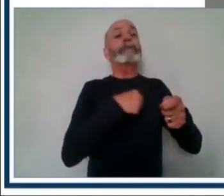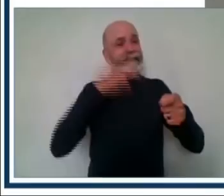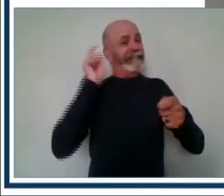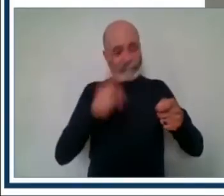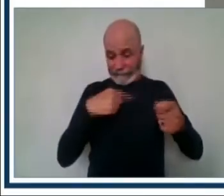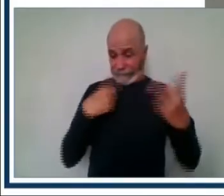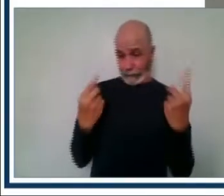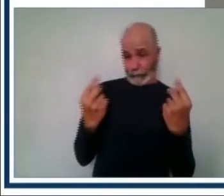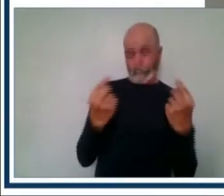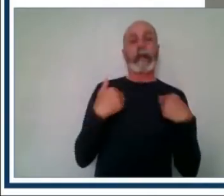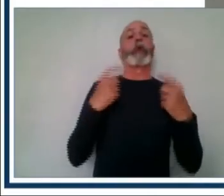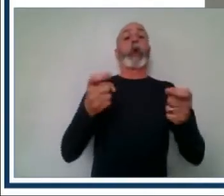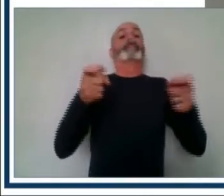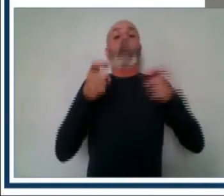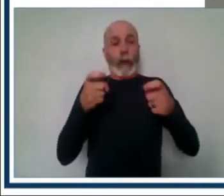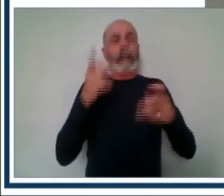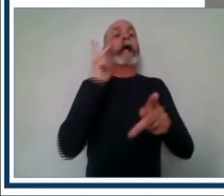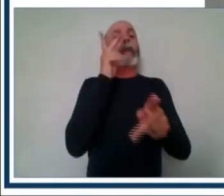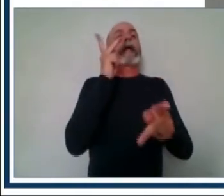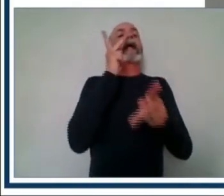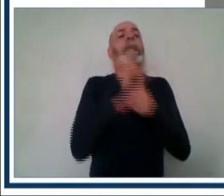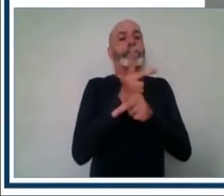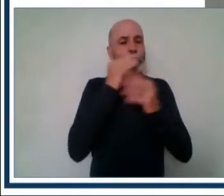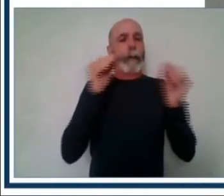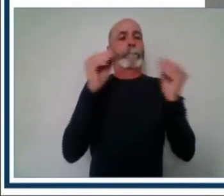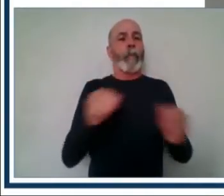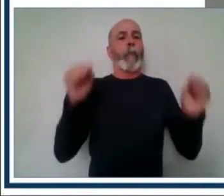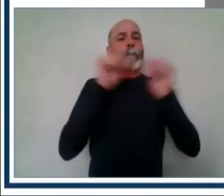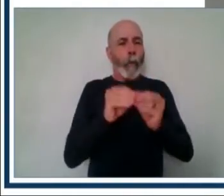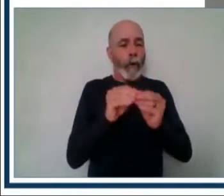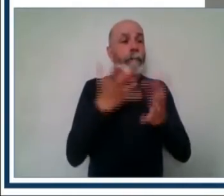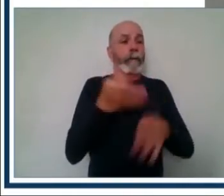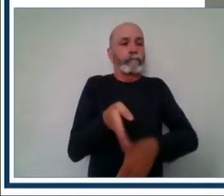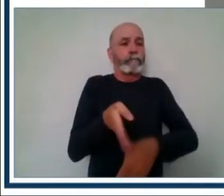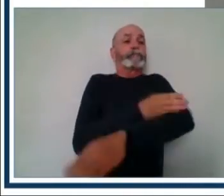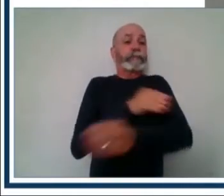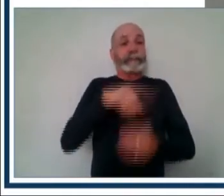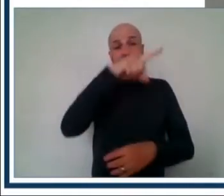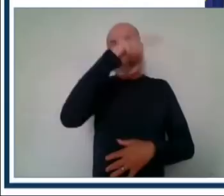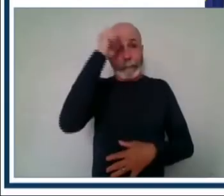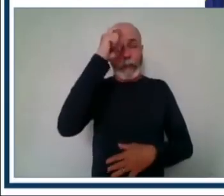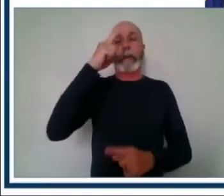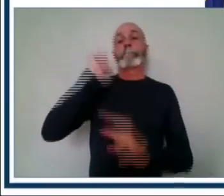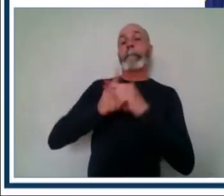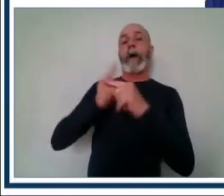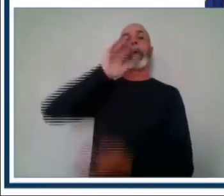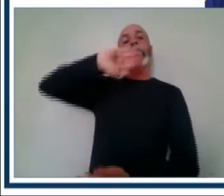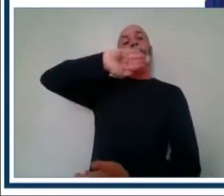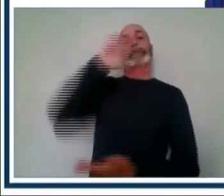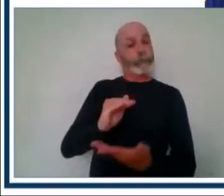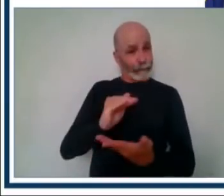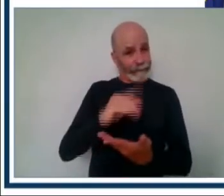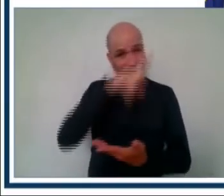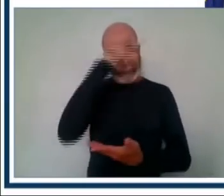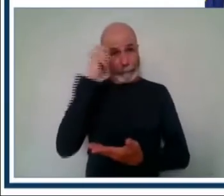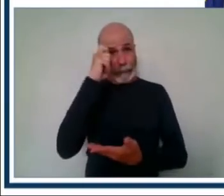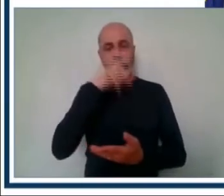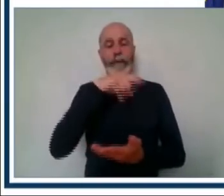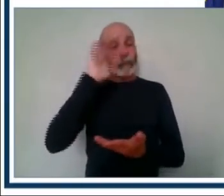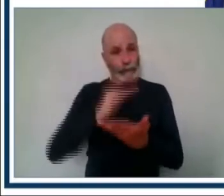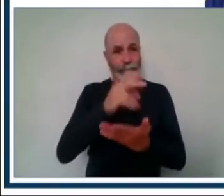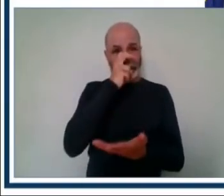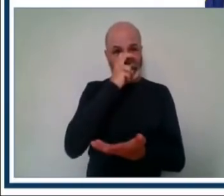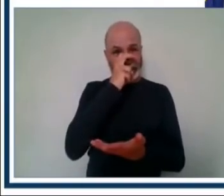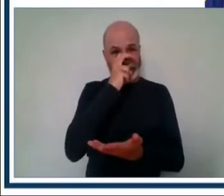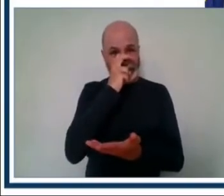or we don't. And these restrictions have to last a lot longer than 2 weeks. So my message today